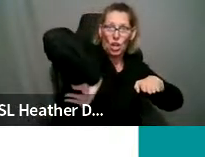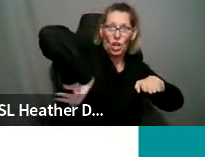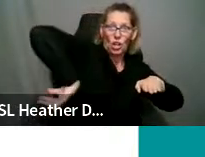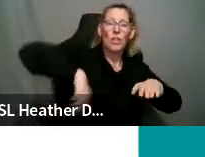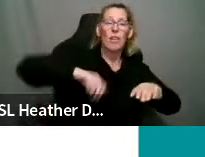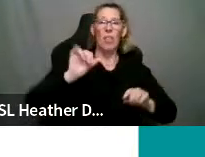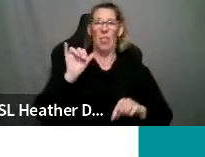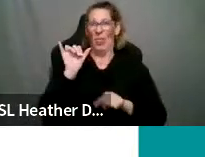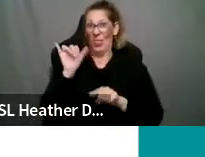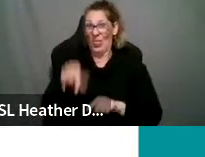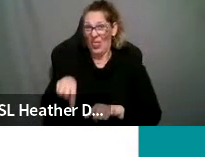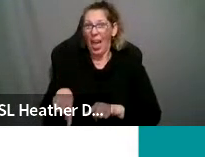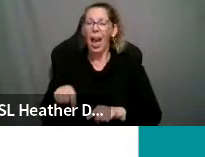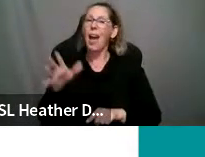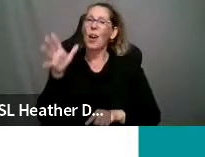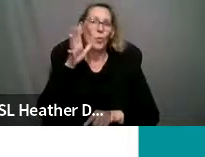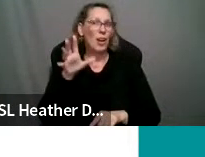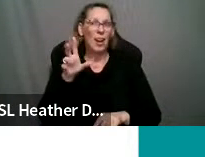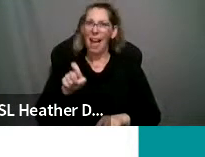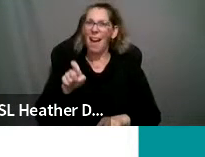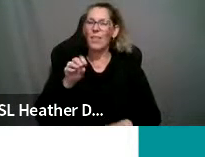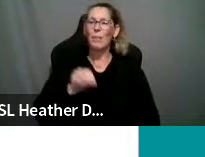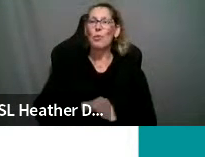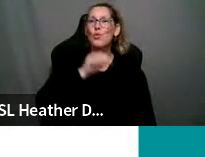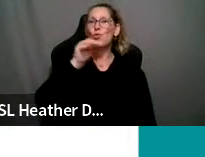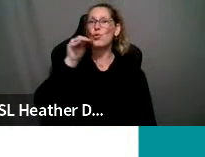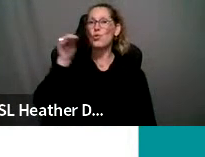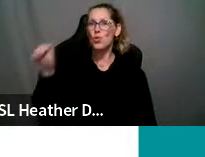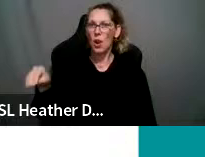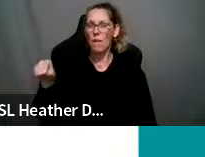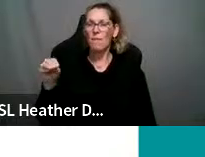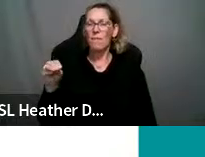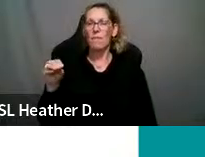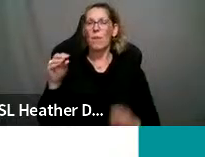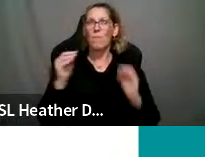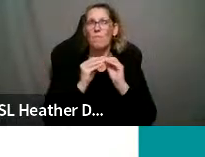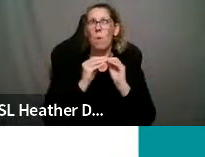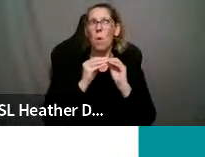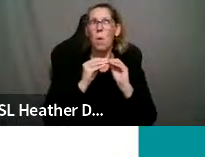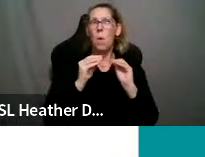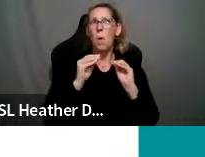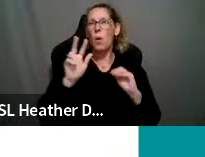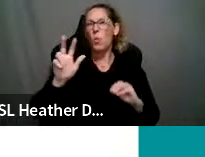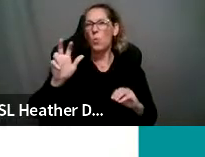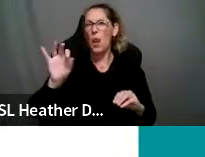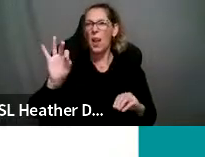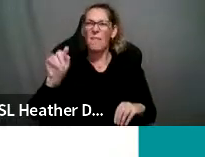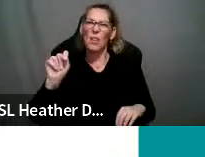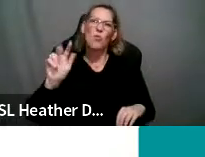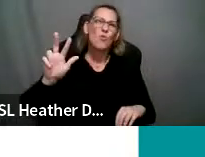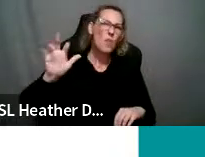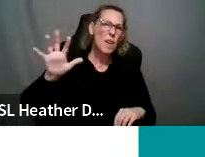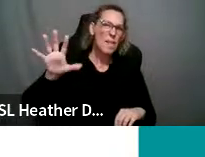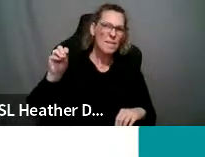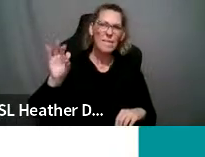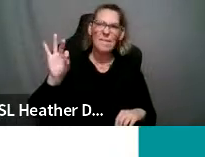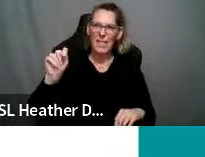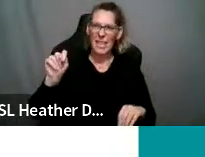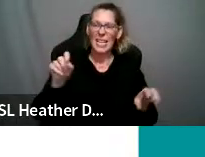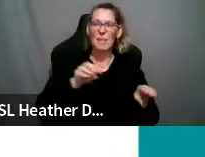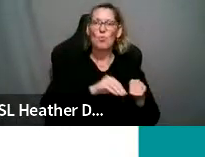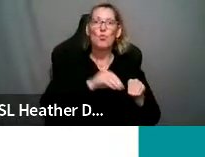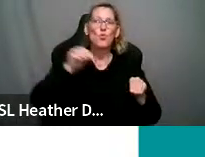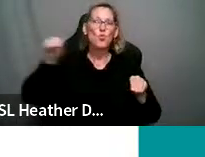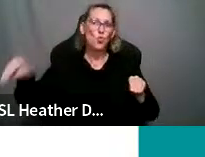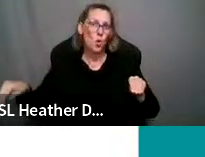That would be relocated just slightly to the west by about 300 feet, 350 feet.